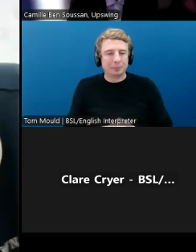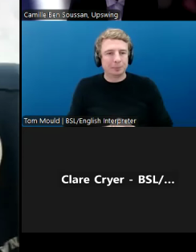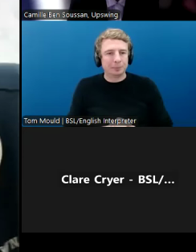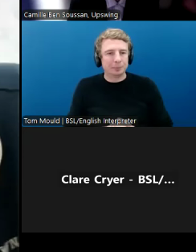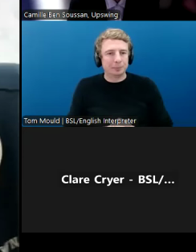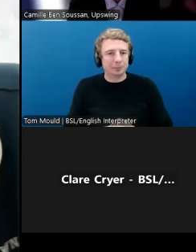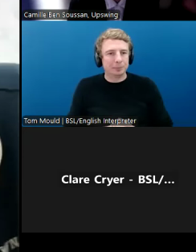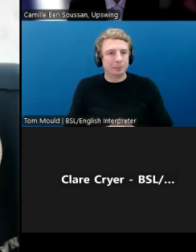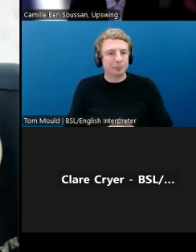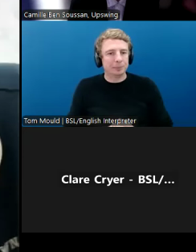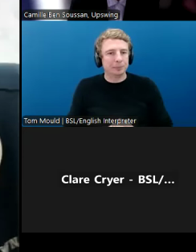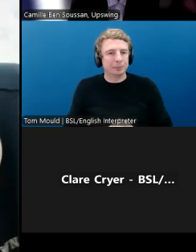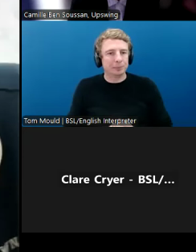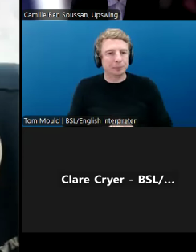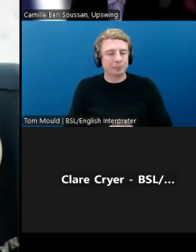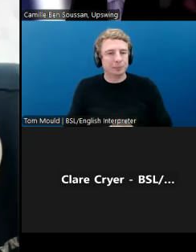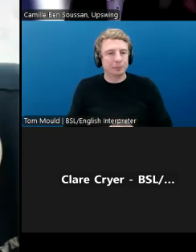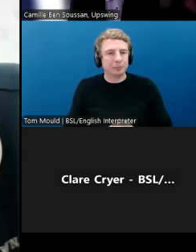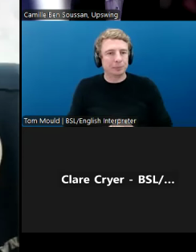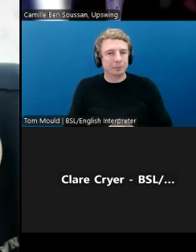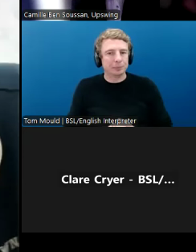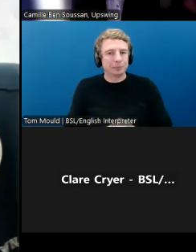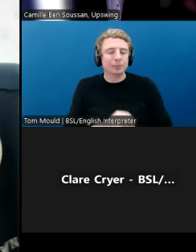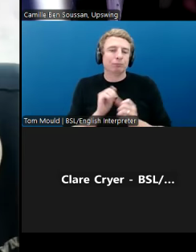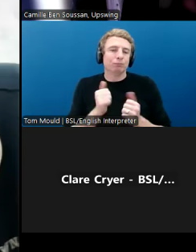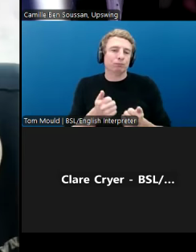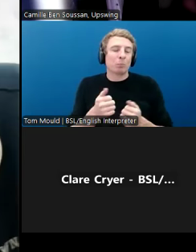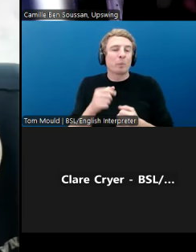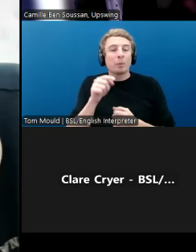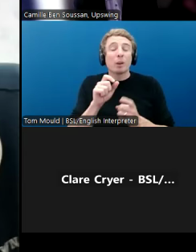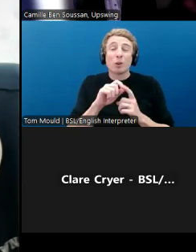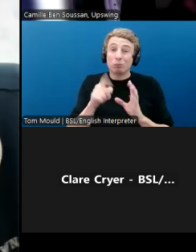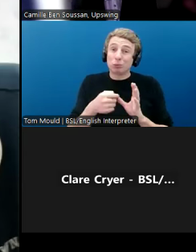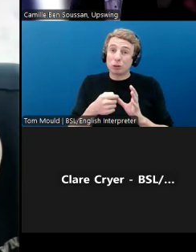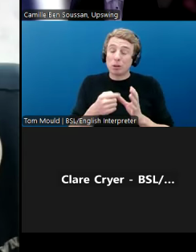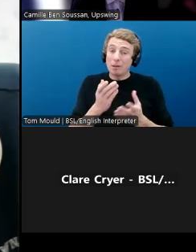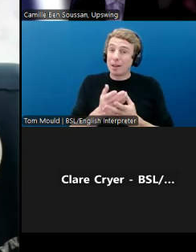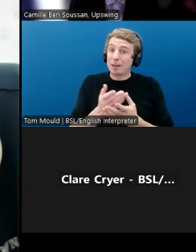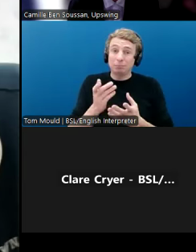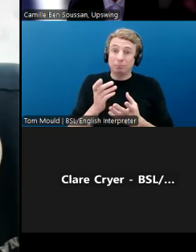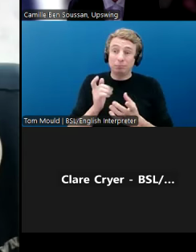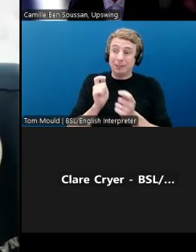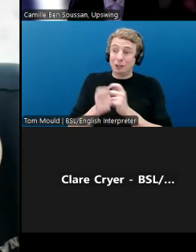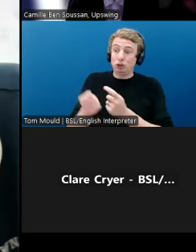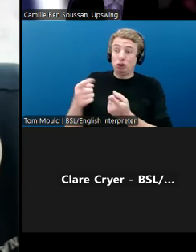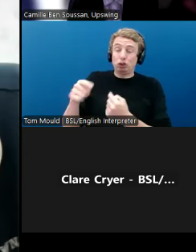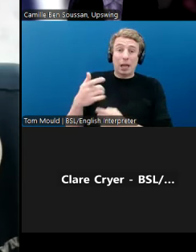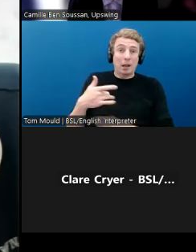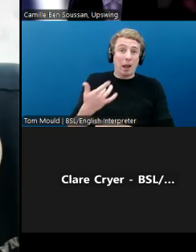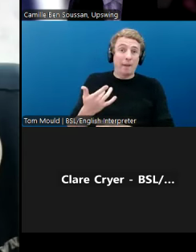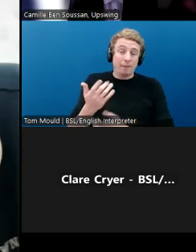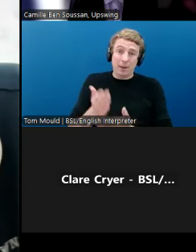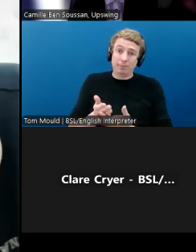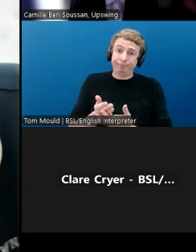going to put that as I talk. So yeah, this project was really life-changing, I think, for a lot of people, including the